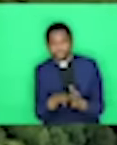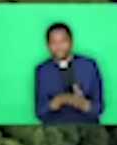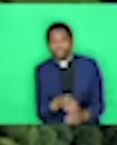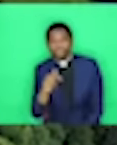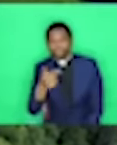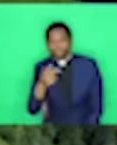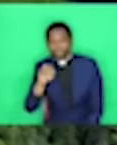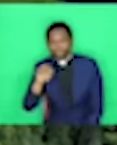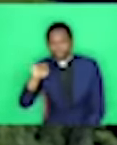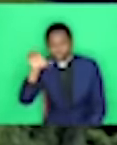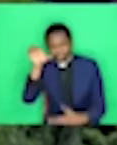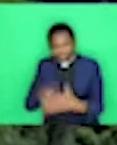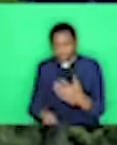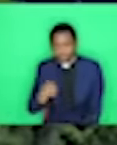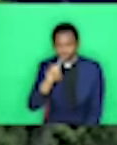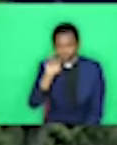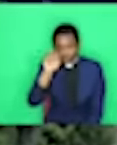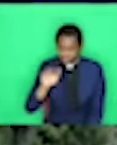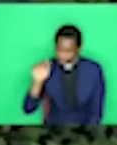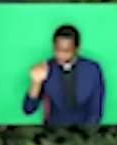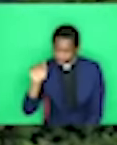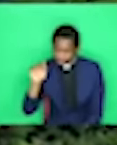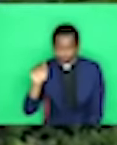verse 15.